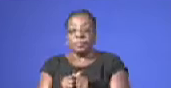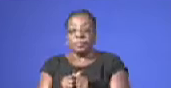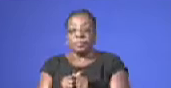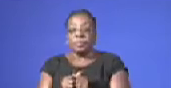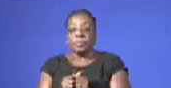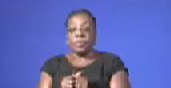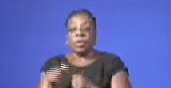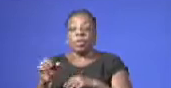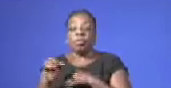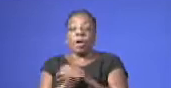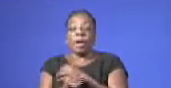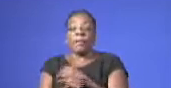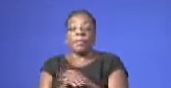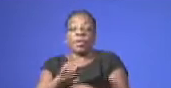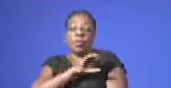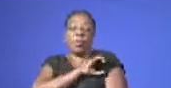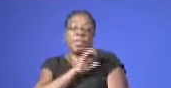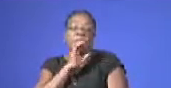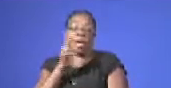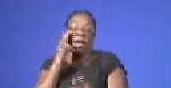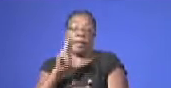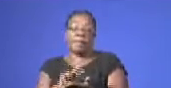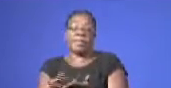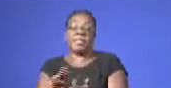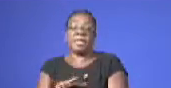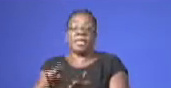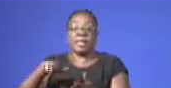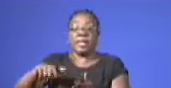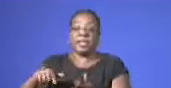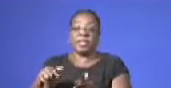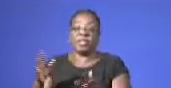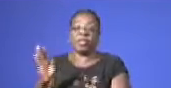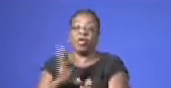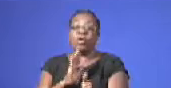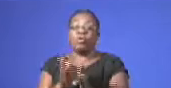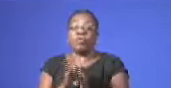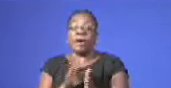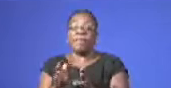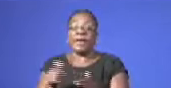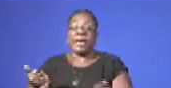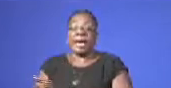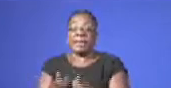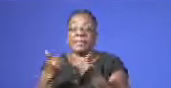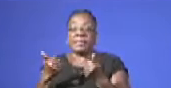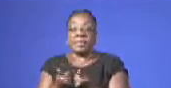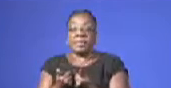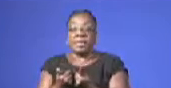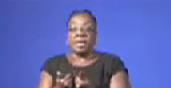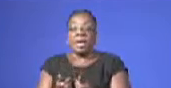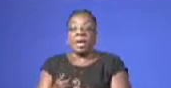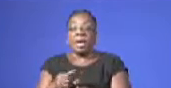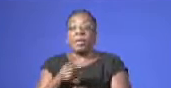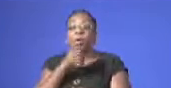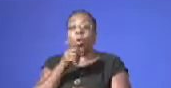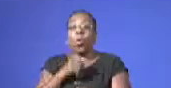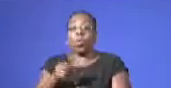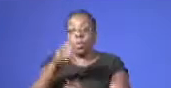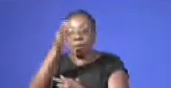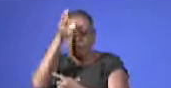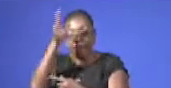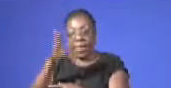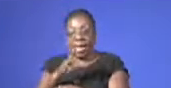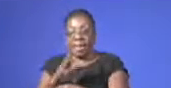From the crime beat, police are investigating the latest traffic fatality, which resulted in the death of an elderly male. Press liaison